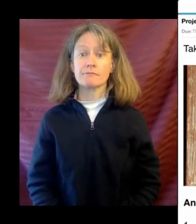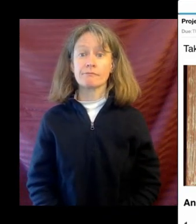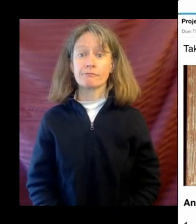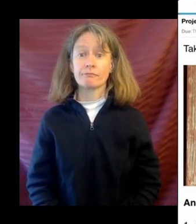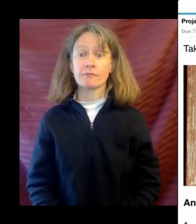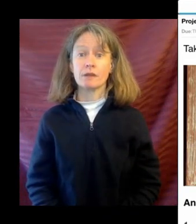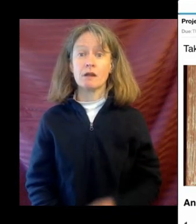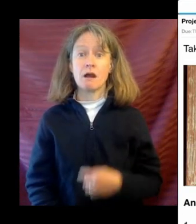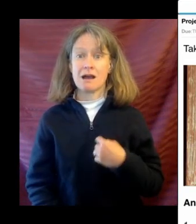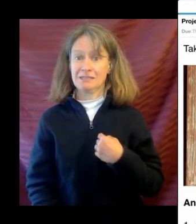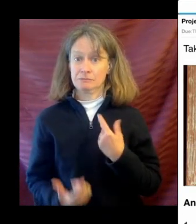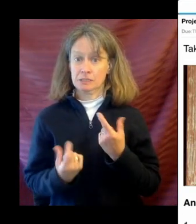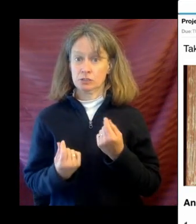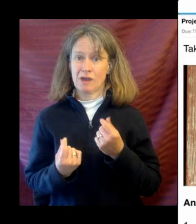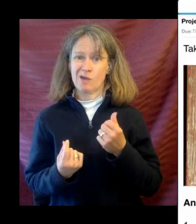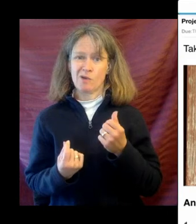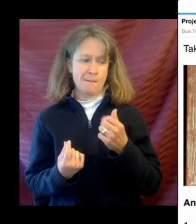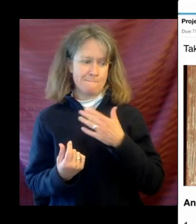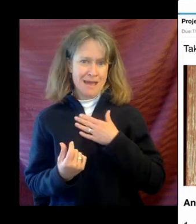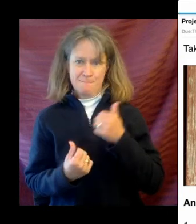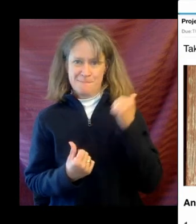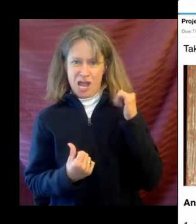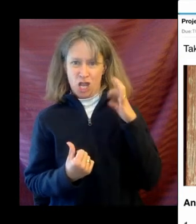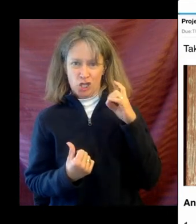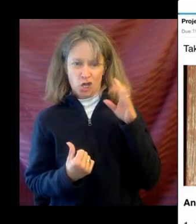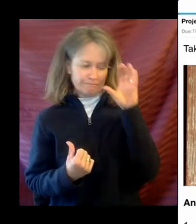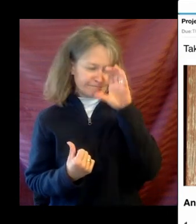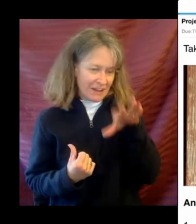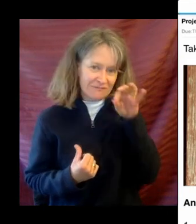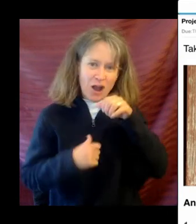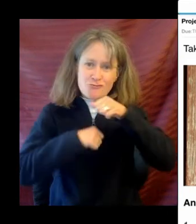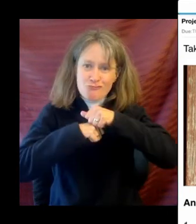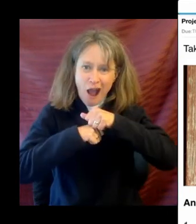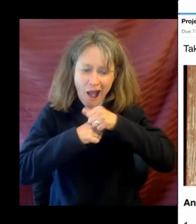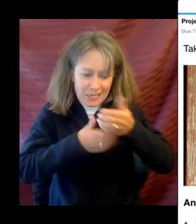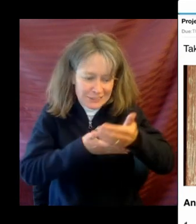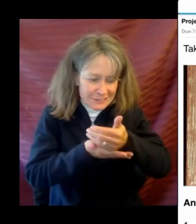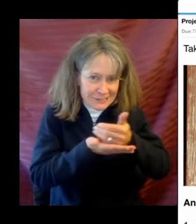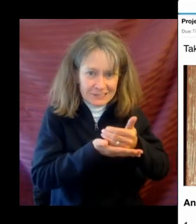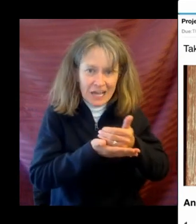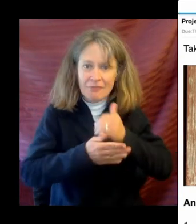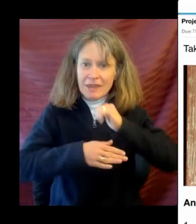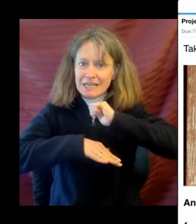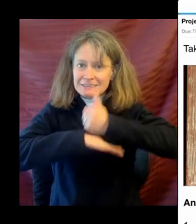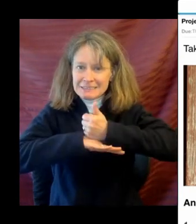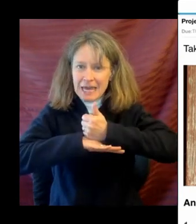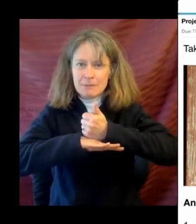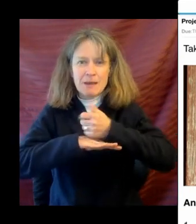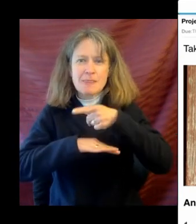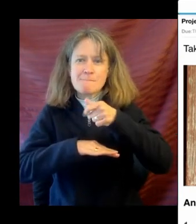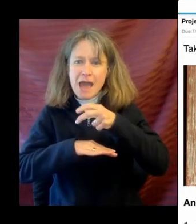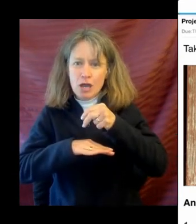my backyard and I found some rocks and I arranged them in this pattern.